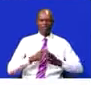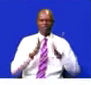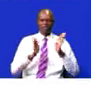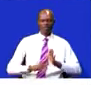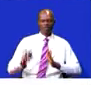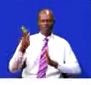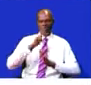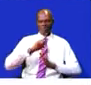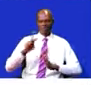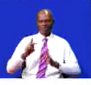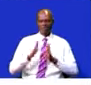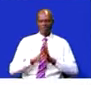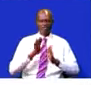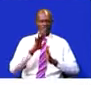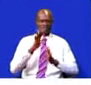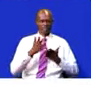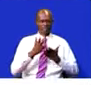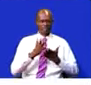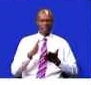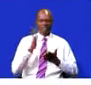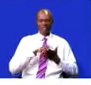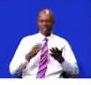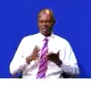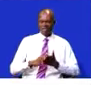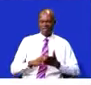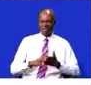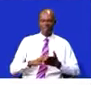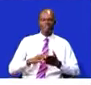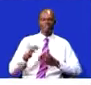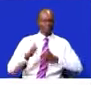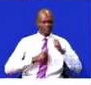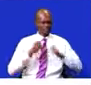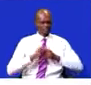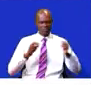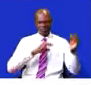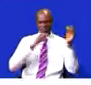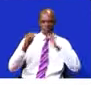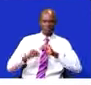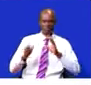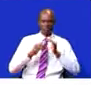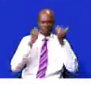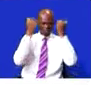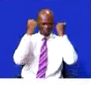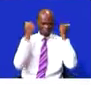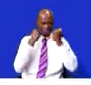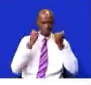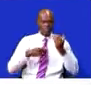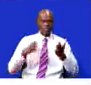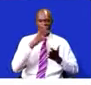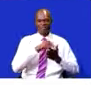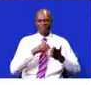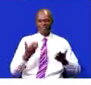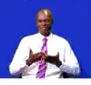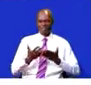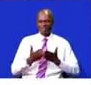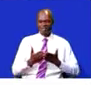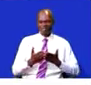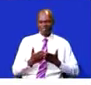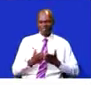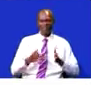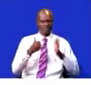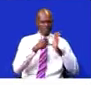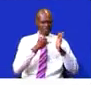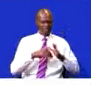Kenya by virtue of them exercising their right to go to court and challenge government decisions, including